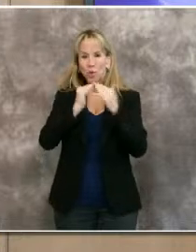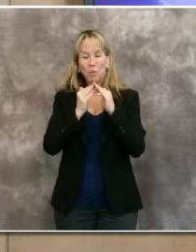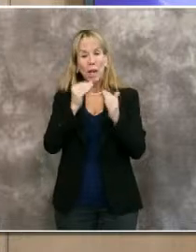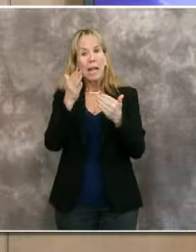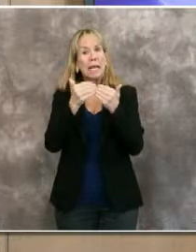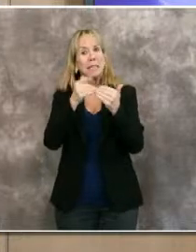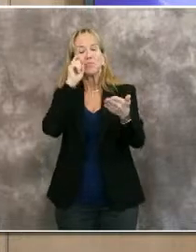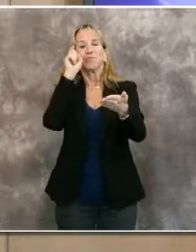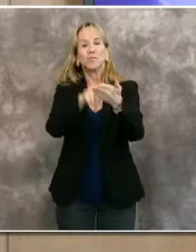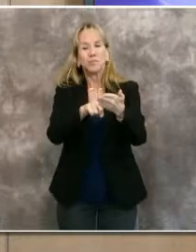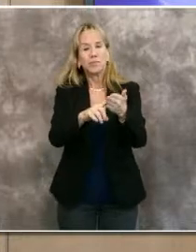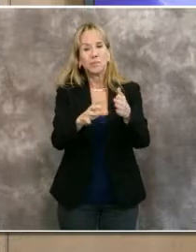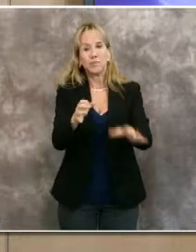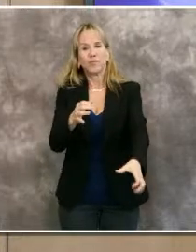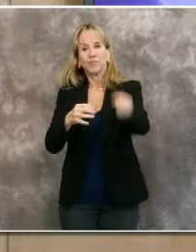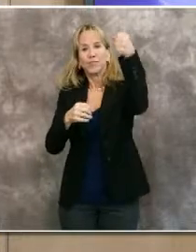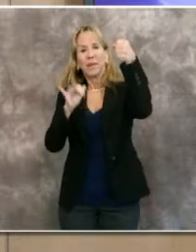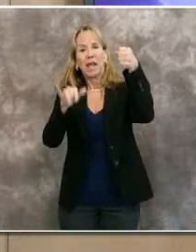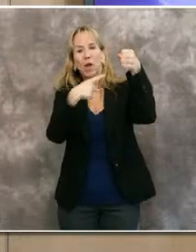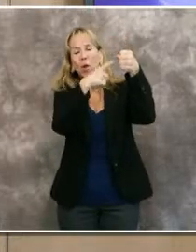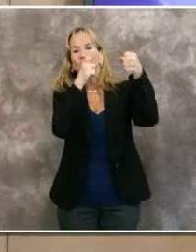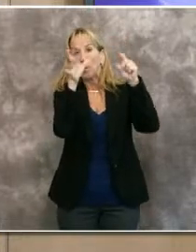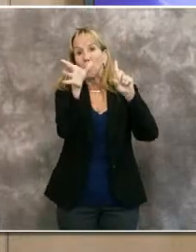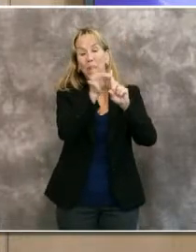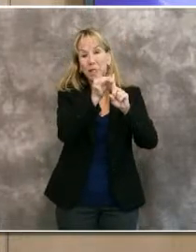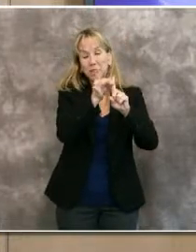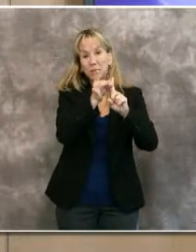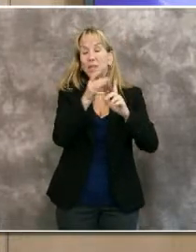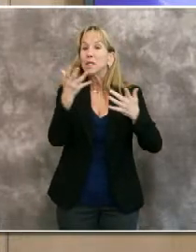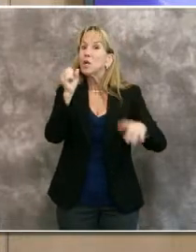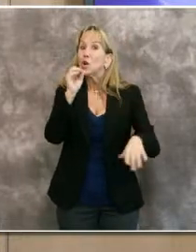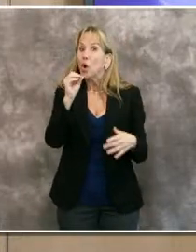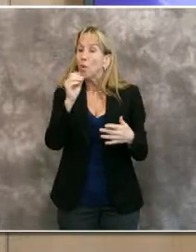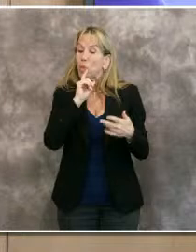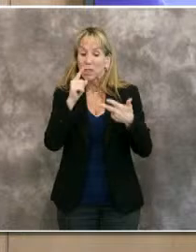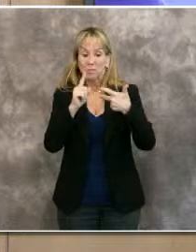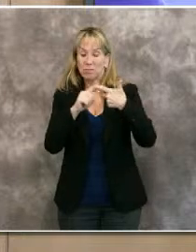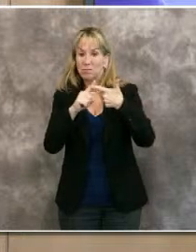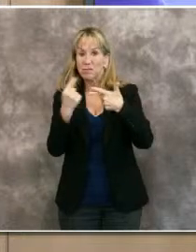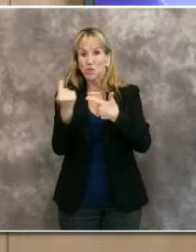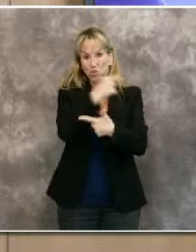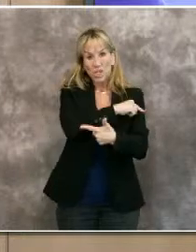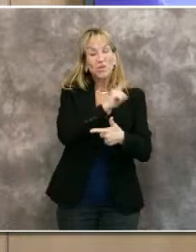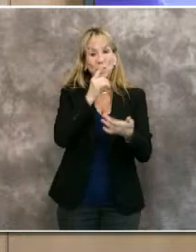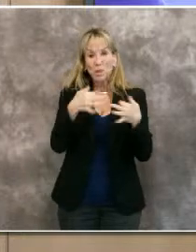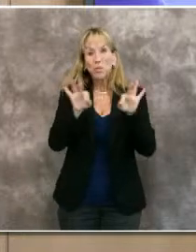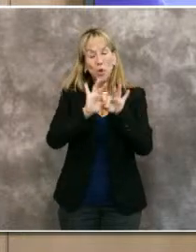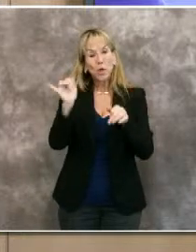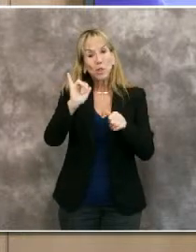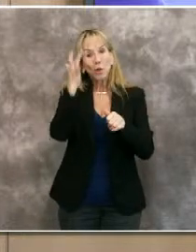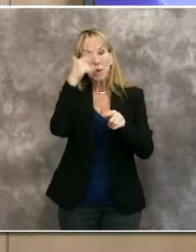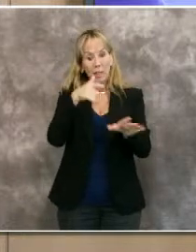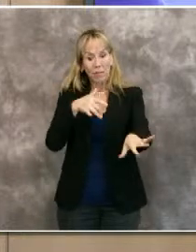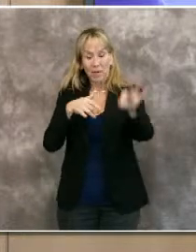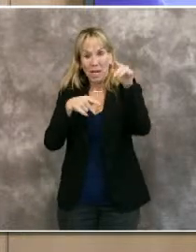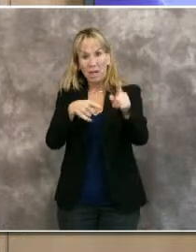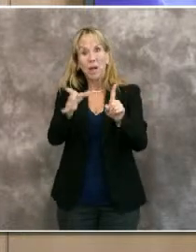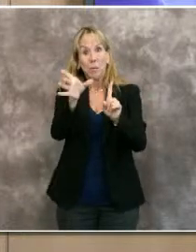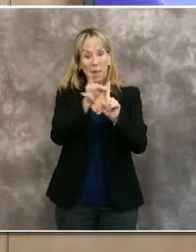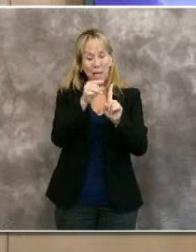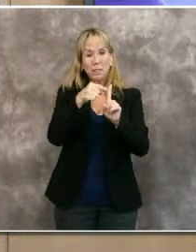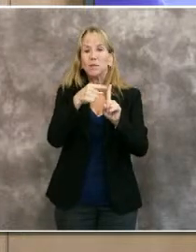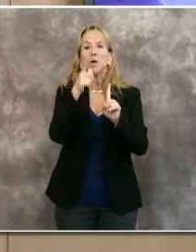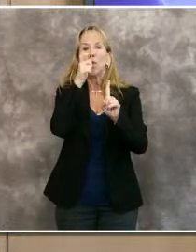positives. And then the tracing component is vitally important, where we identify the close contacts of those individuals and